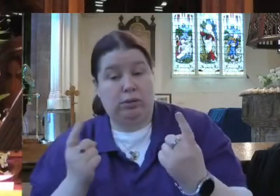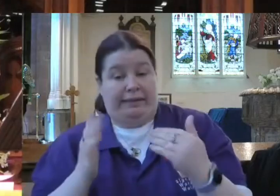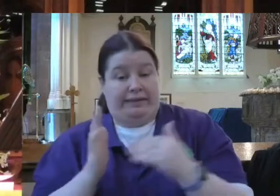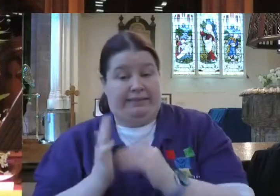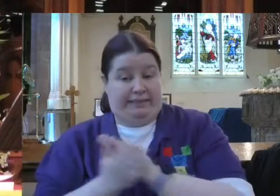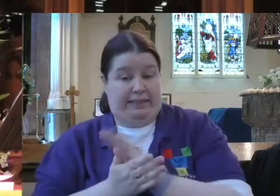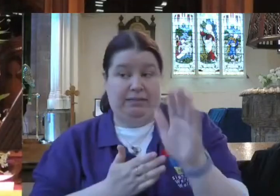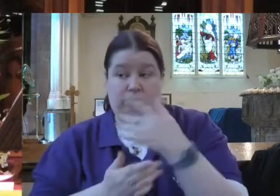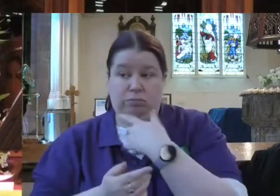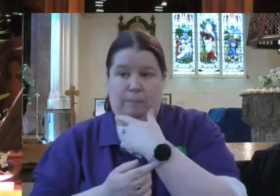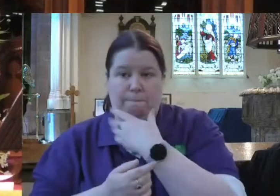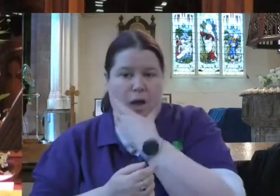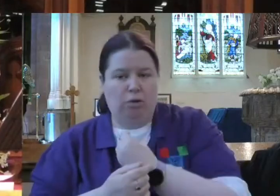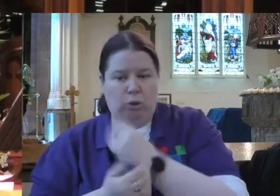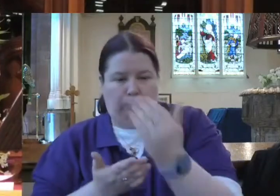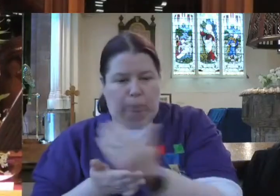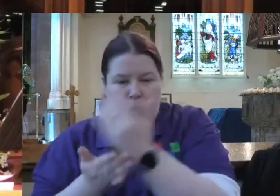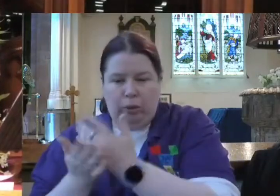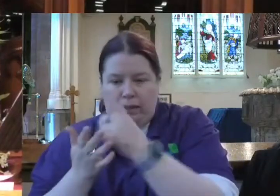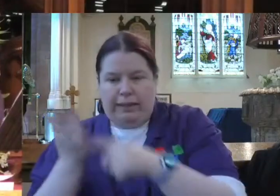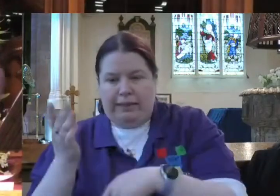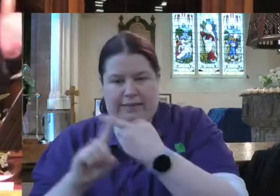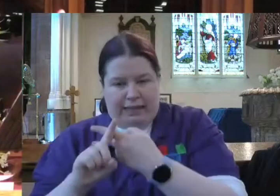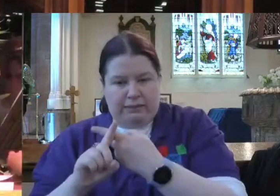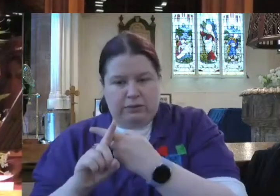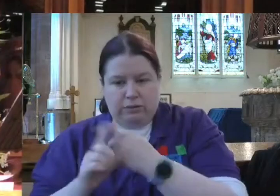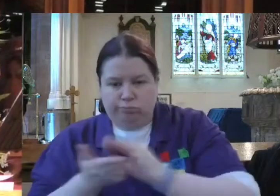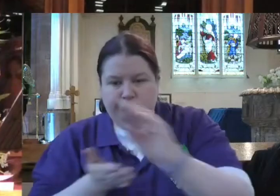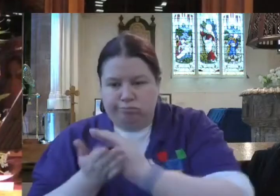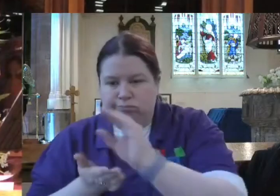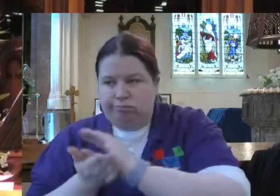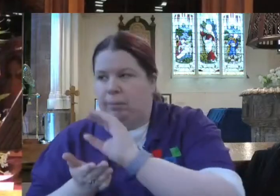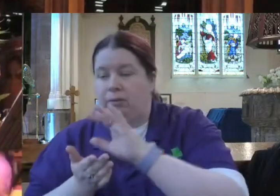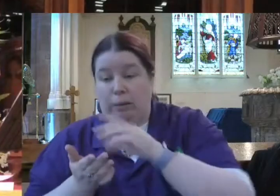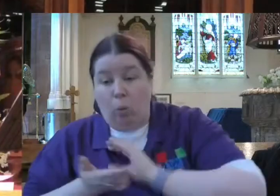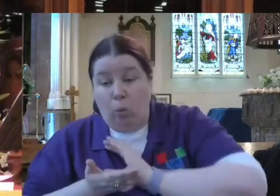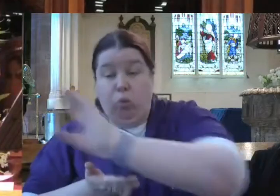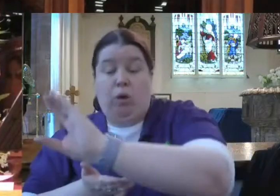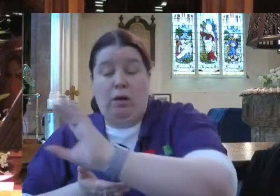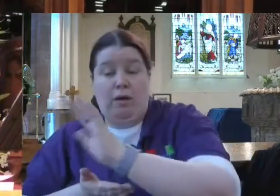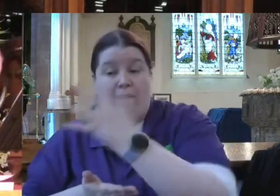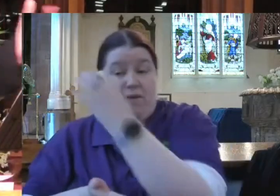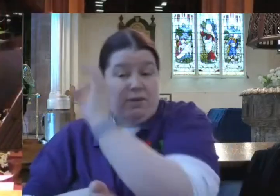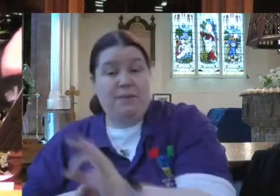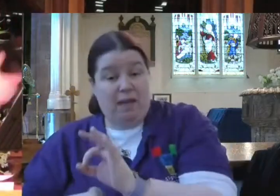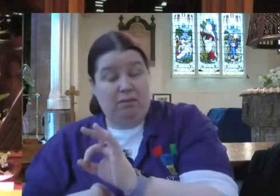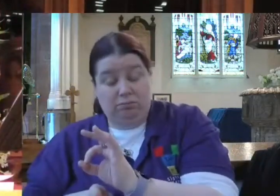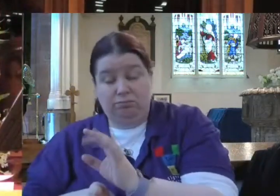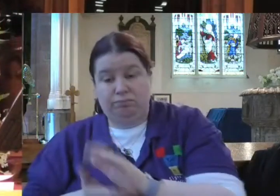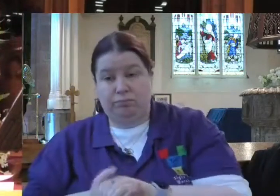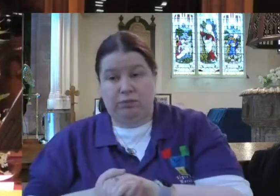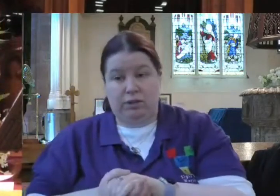collector. He gave 50%, half of his income away, in response to what Jesus gave him. What did Jesus give